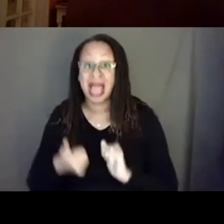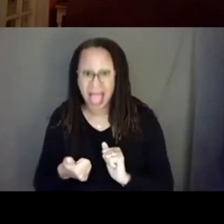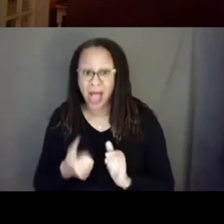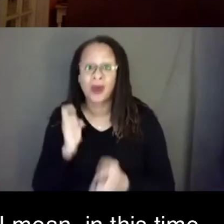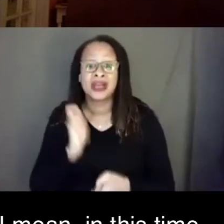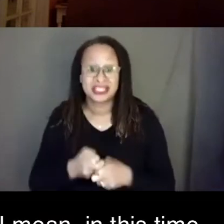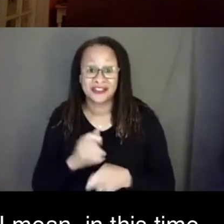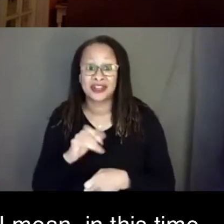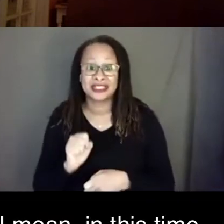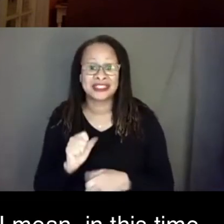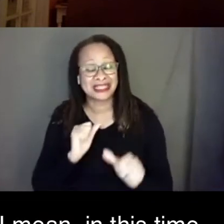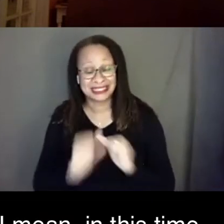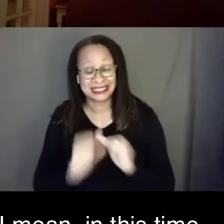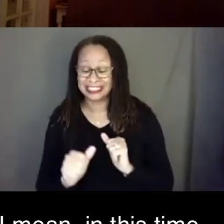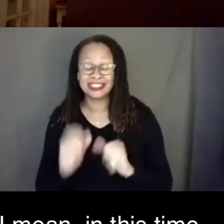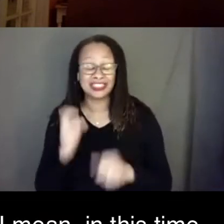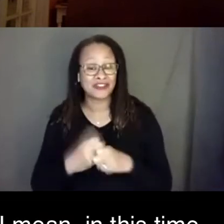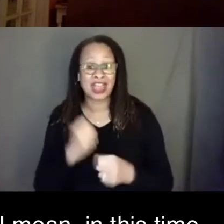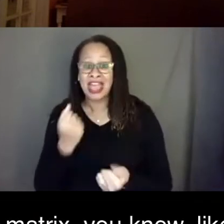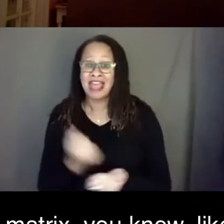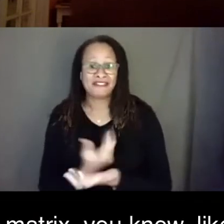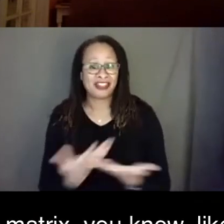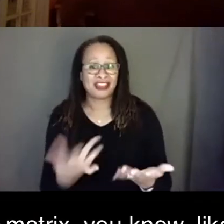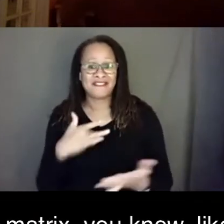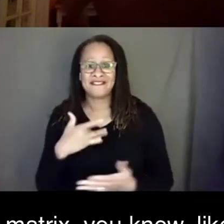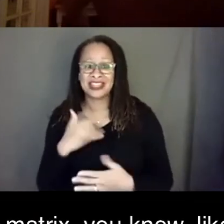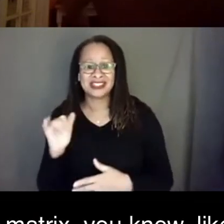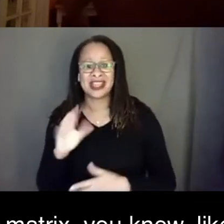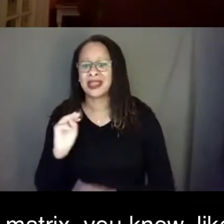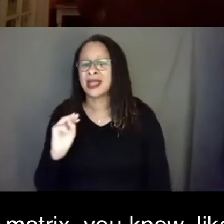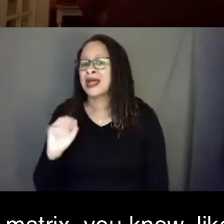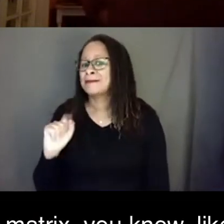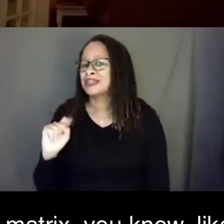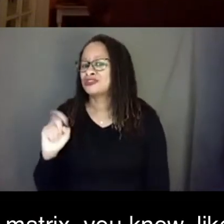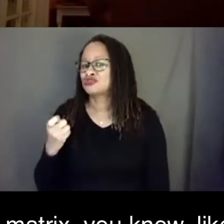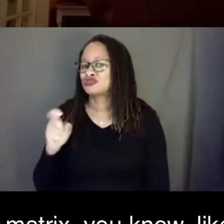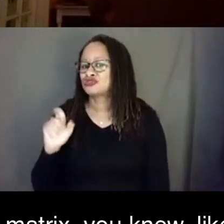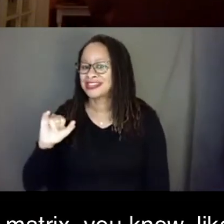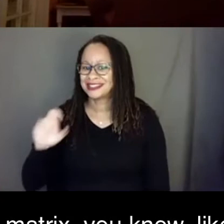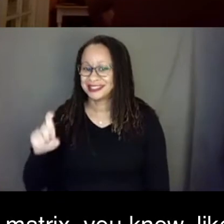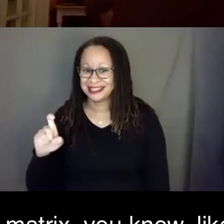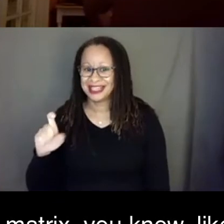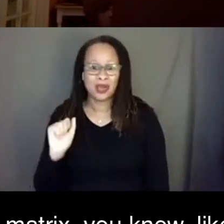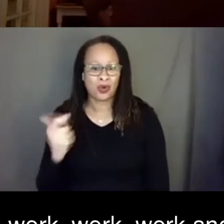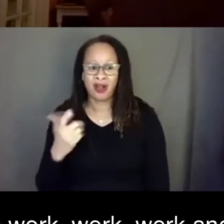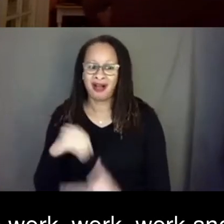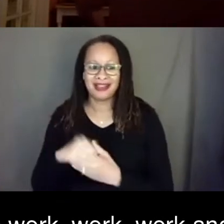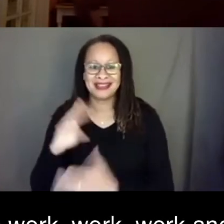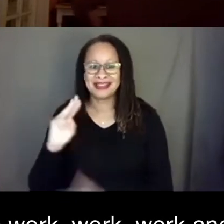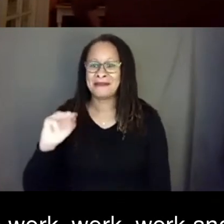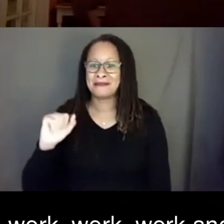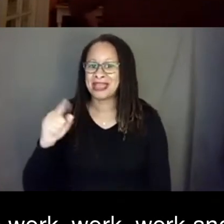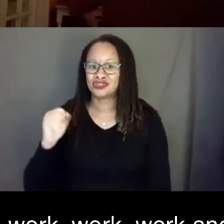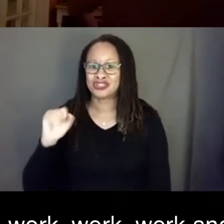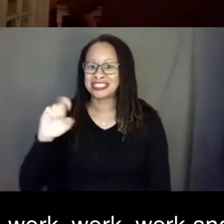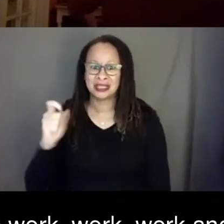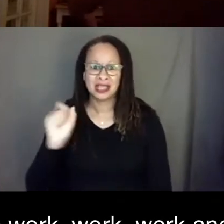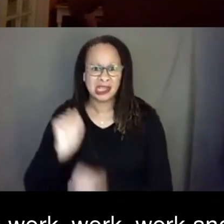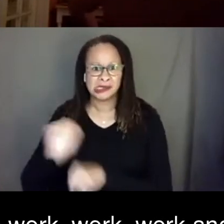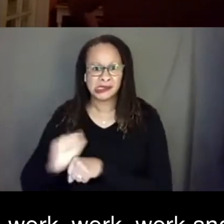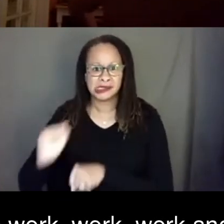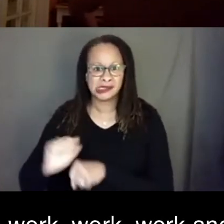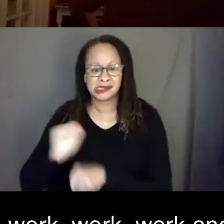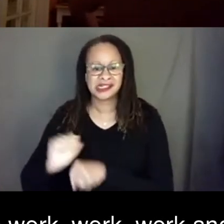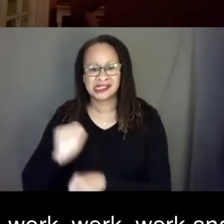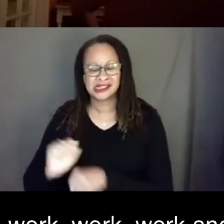it's still hard. I mean, in this time, everything feels a little like the Matrix. You know, like we're all in the Matrix, like work, work, work. And,